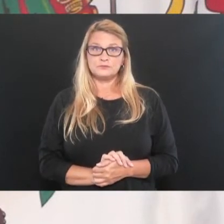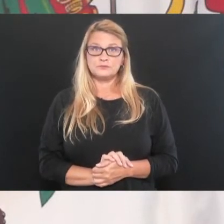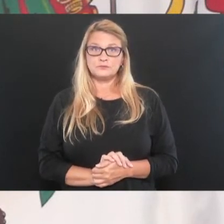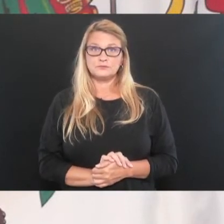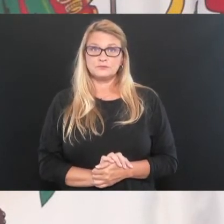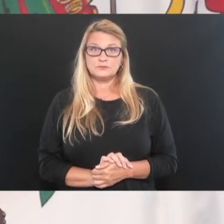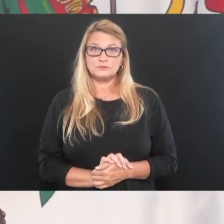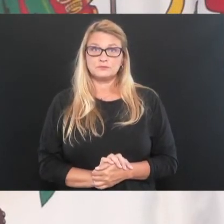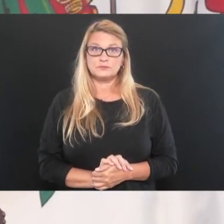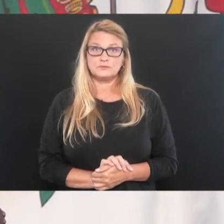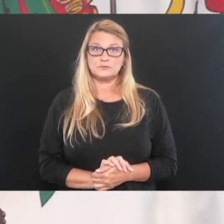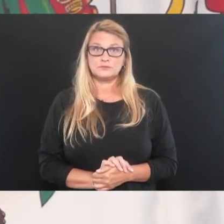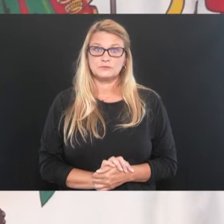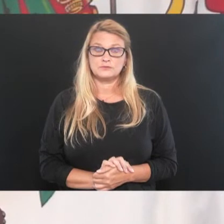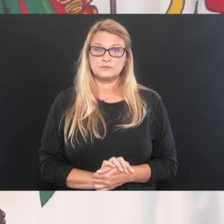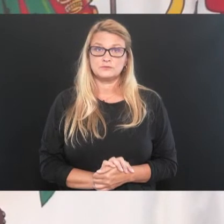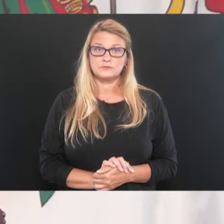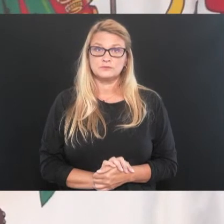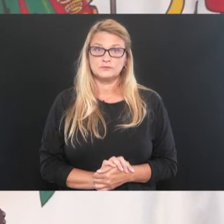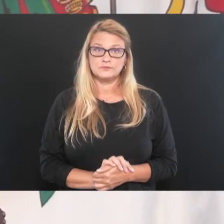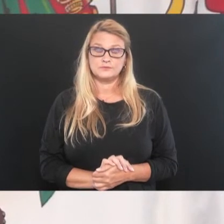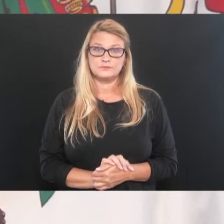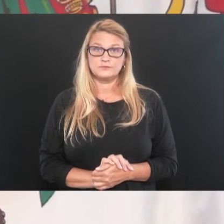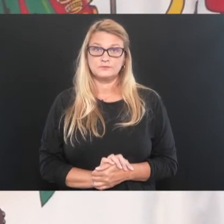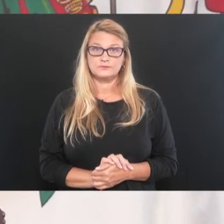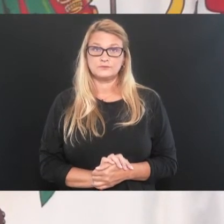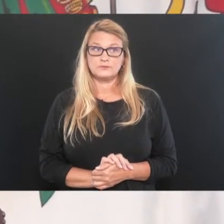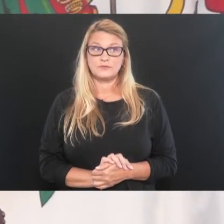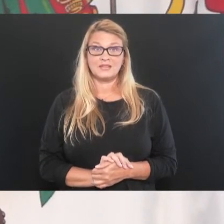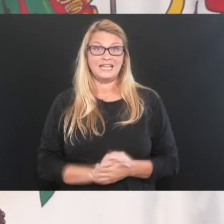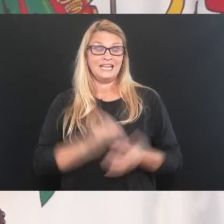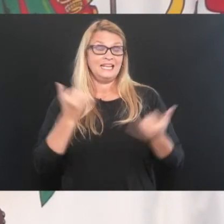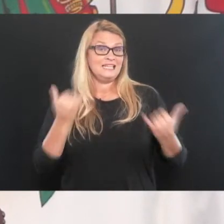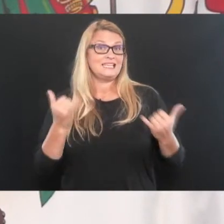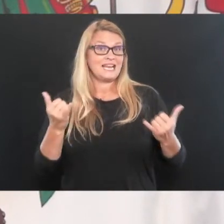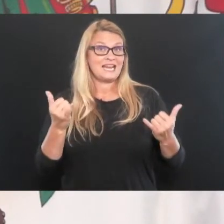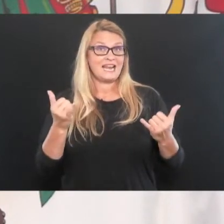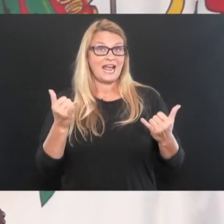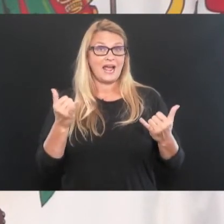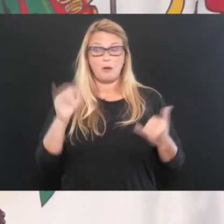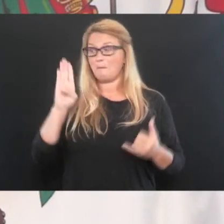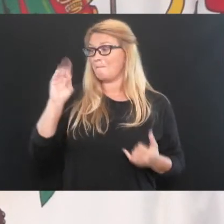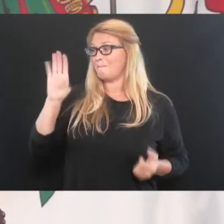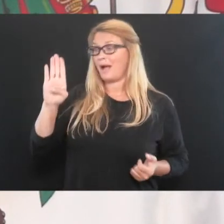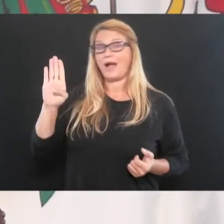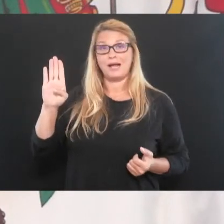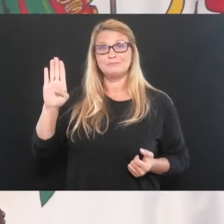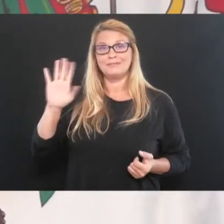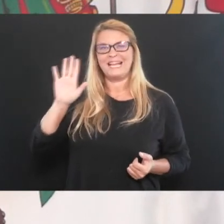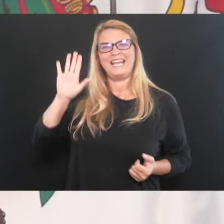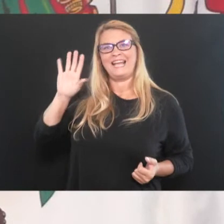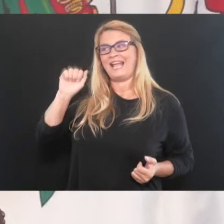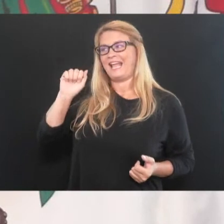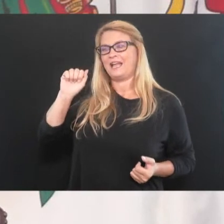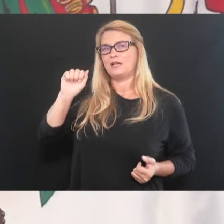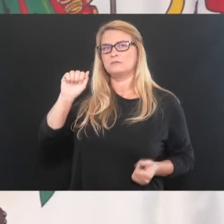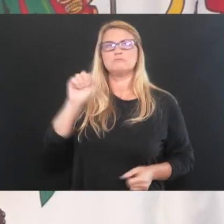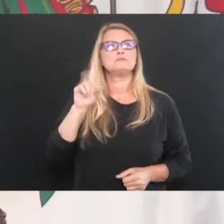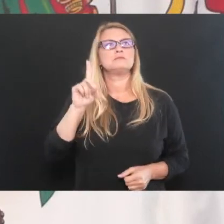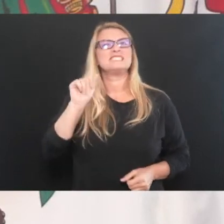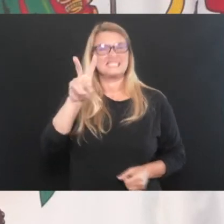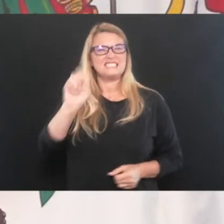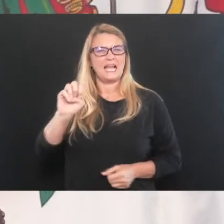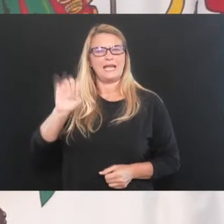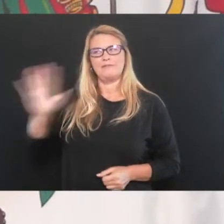Now, at the end of the day, the argument that Bob brought up, and I think, no, it was David. I'm sorry, it